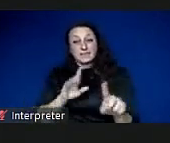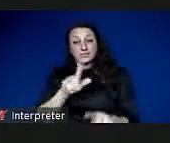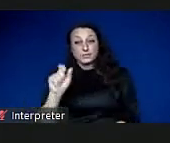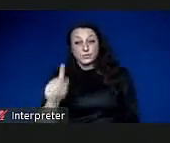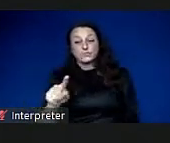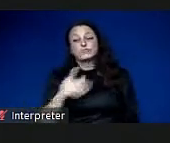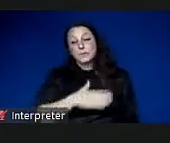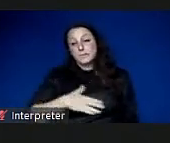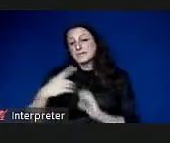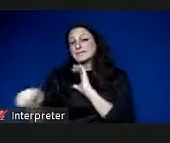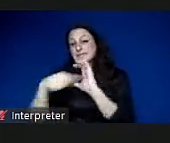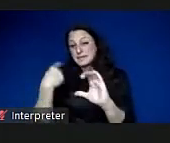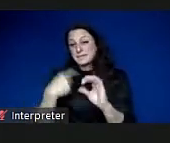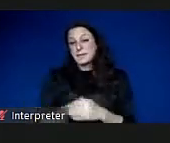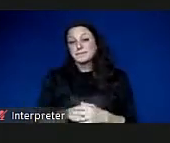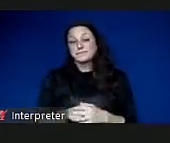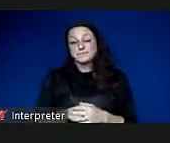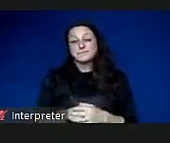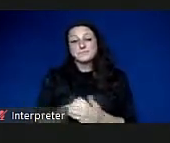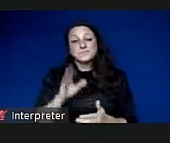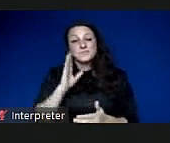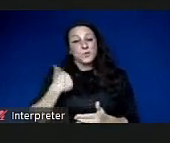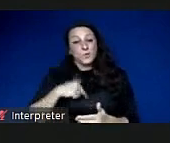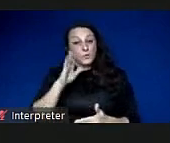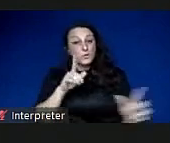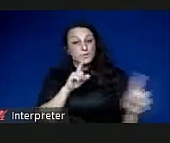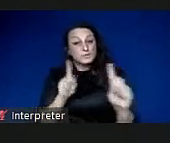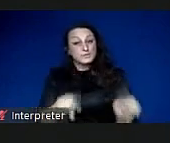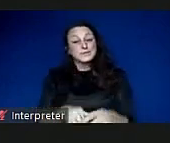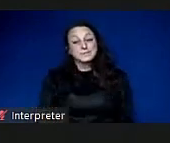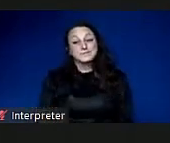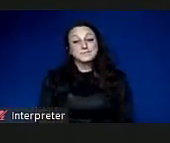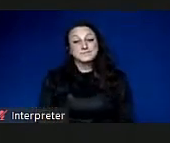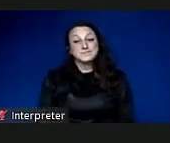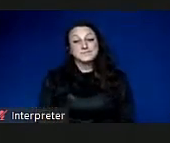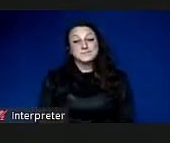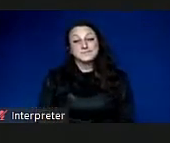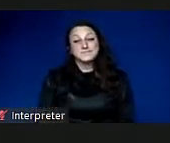send us an email and we'll make sure to get you a response. Thanks, everybody.